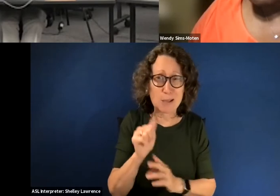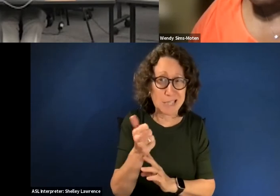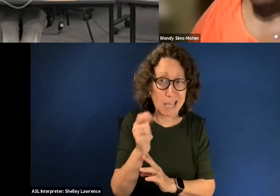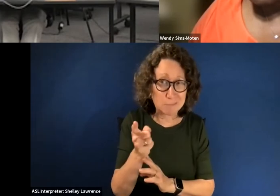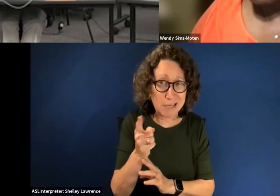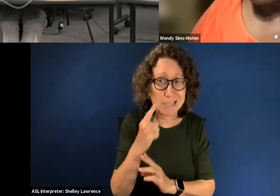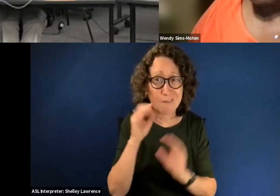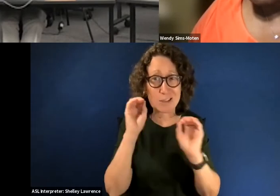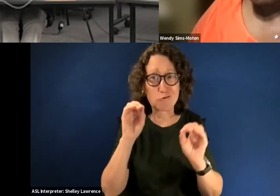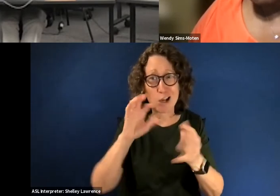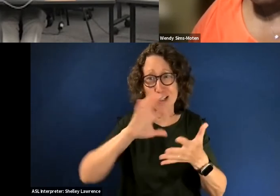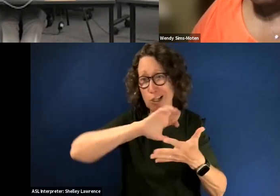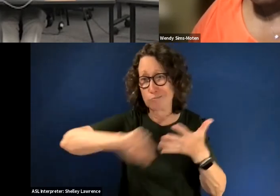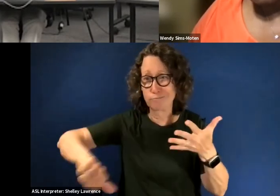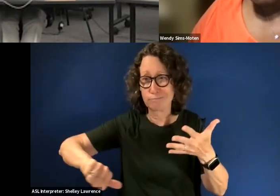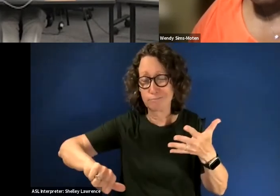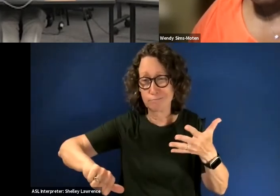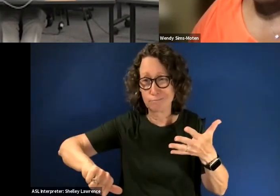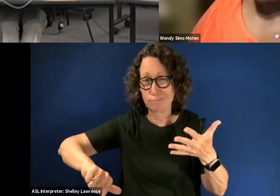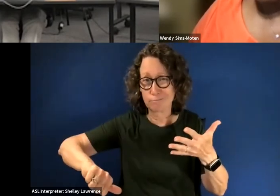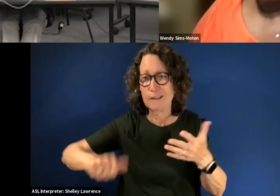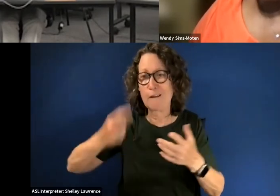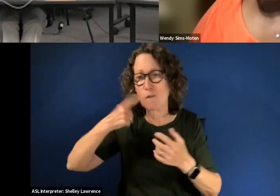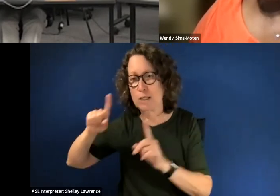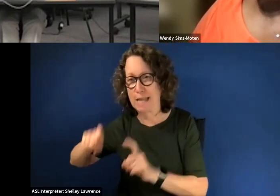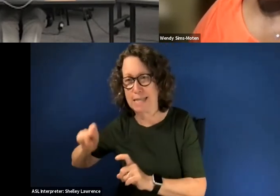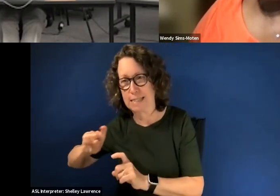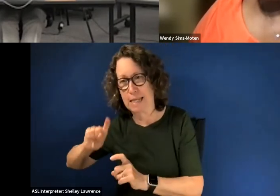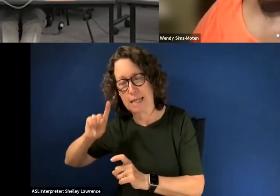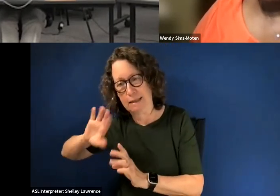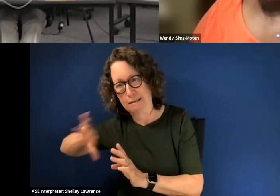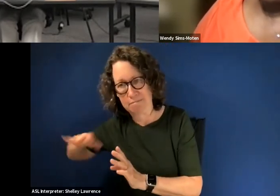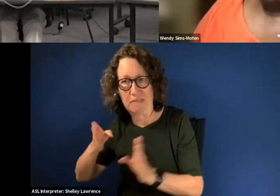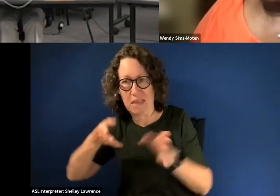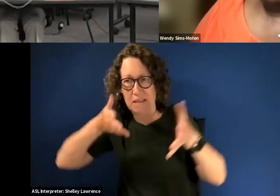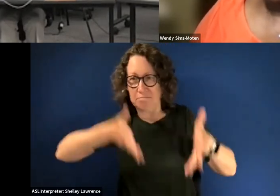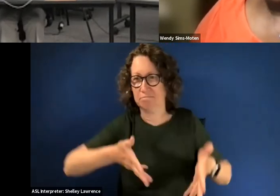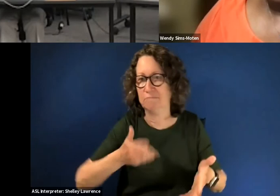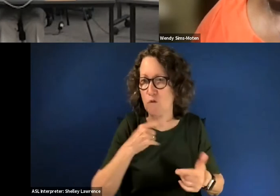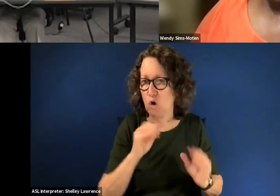of instruction that will be taken up to do the testing.